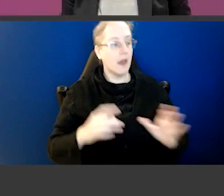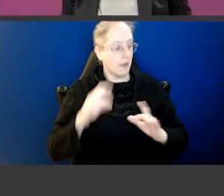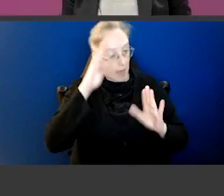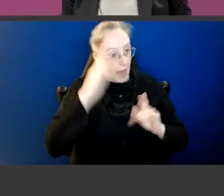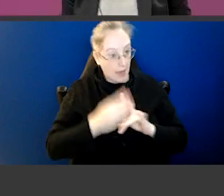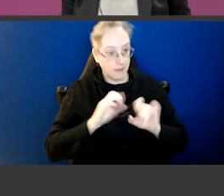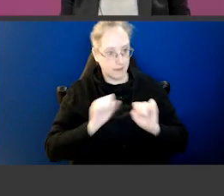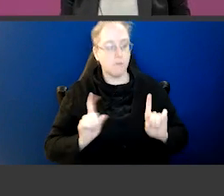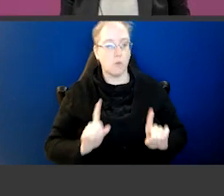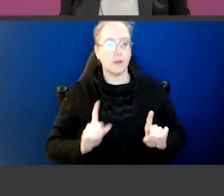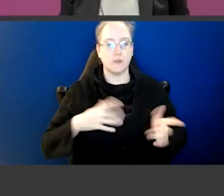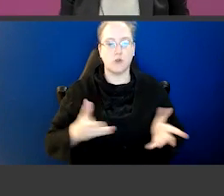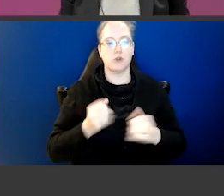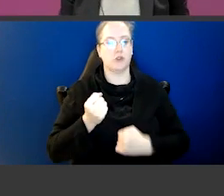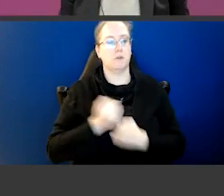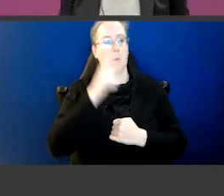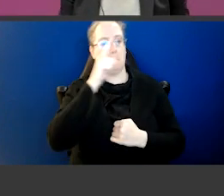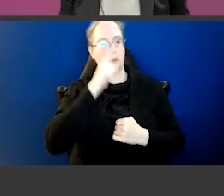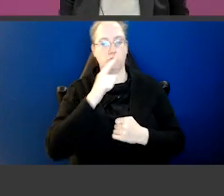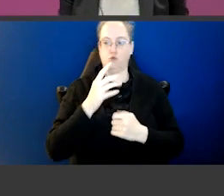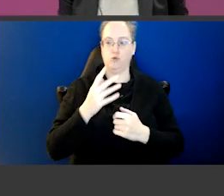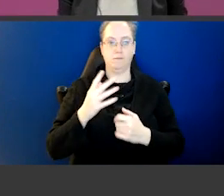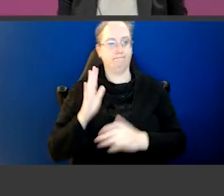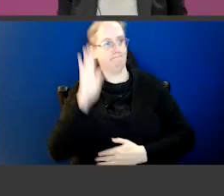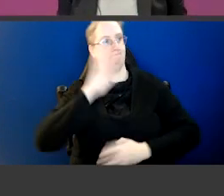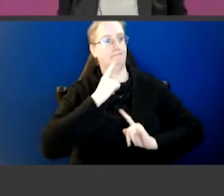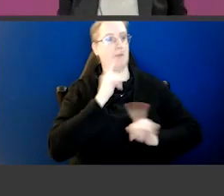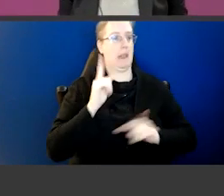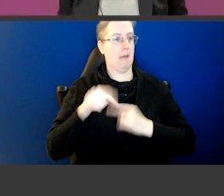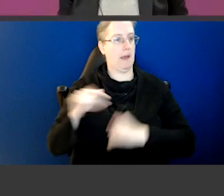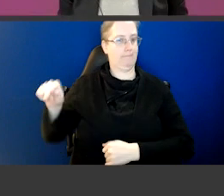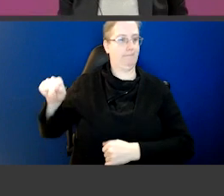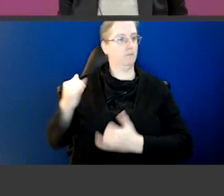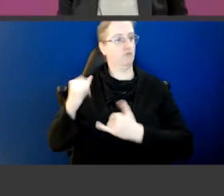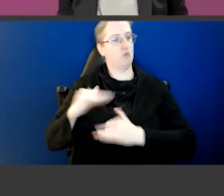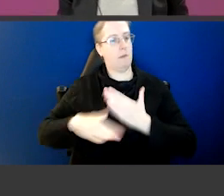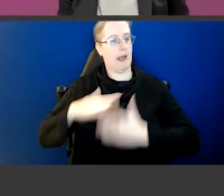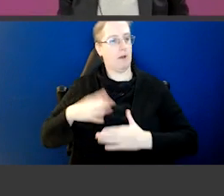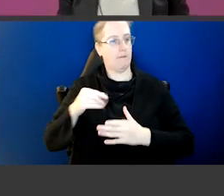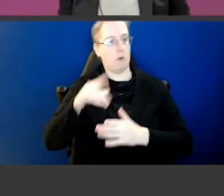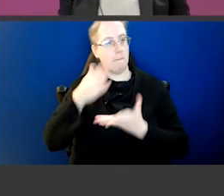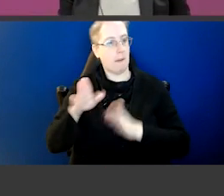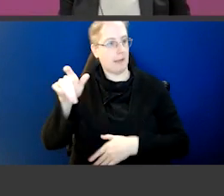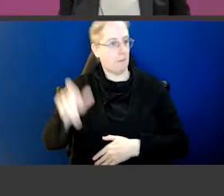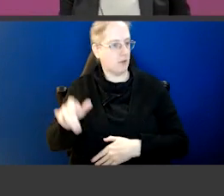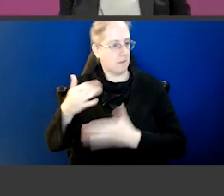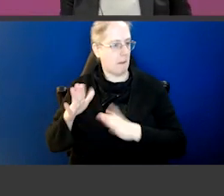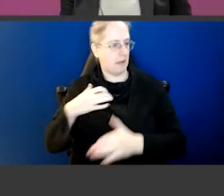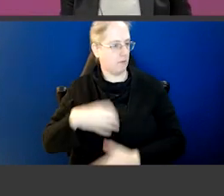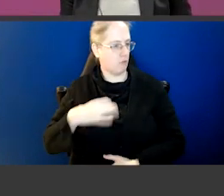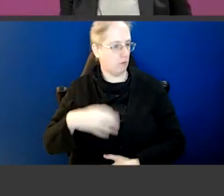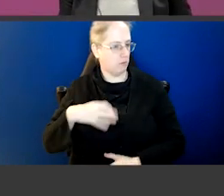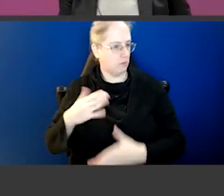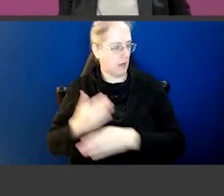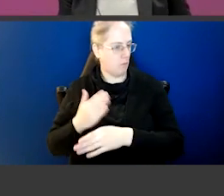and support and protect people to speak up against wrongdoing by public officers and public bodies. If you go to our website,